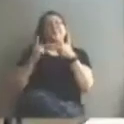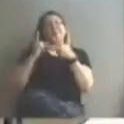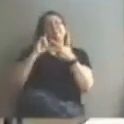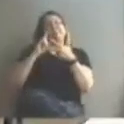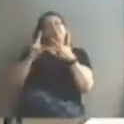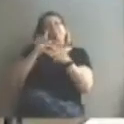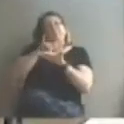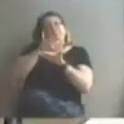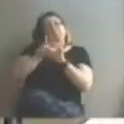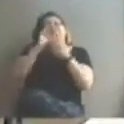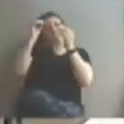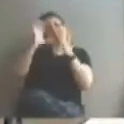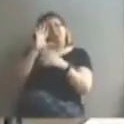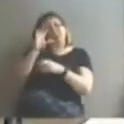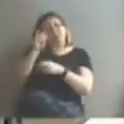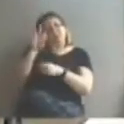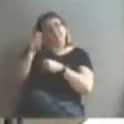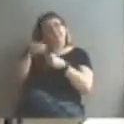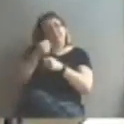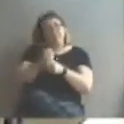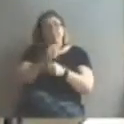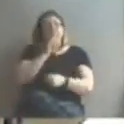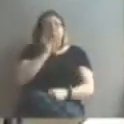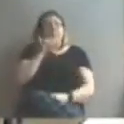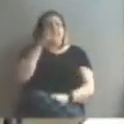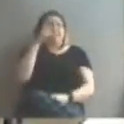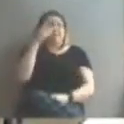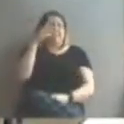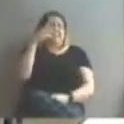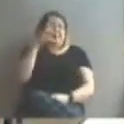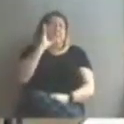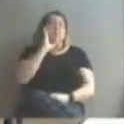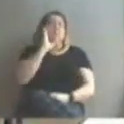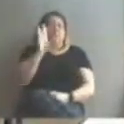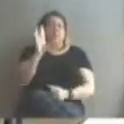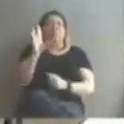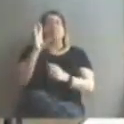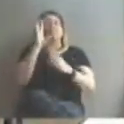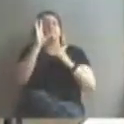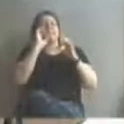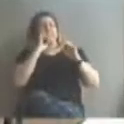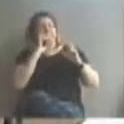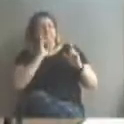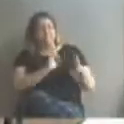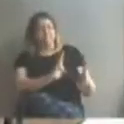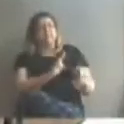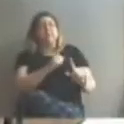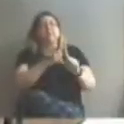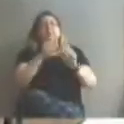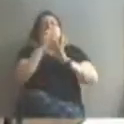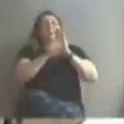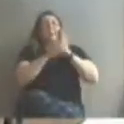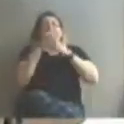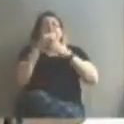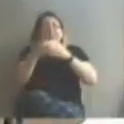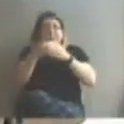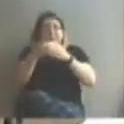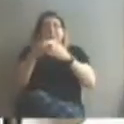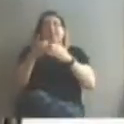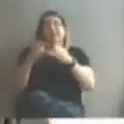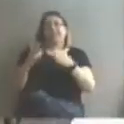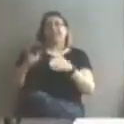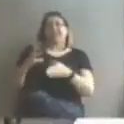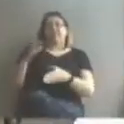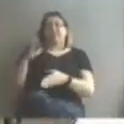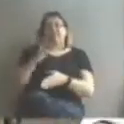the Year. On May 16th, the teachers will be recognized with state leaders and Valvoline Company officials at the State Capitol Building